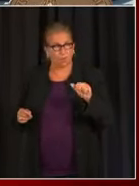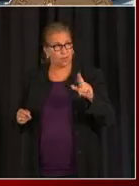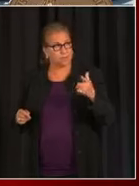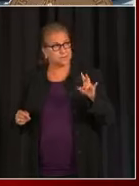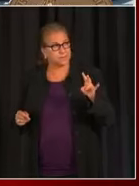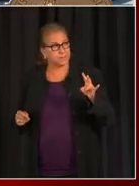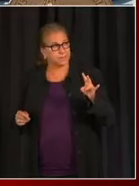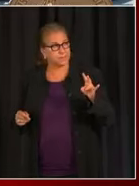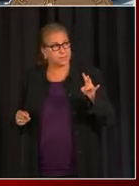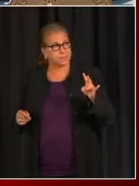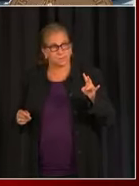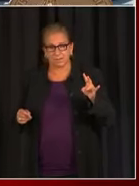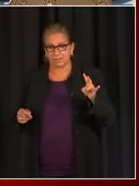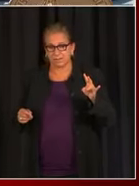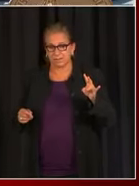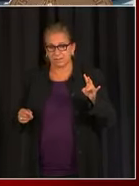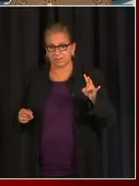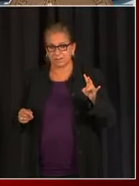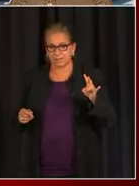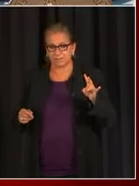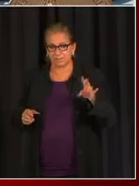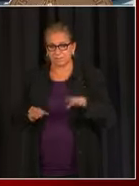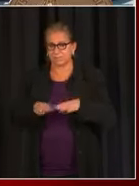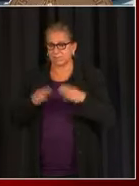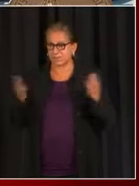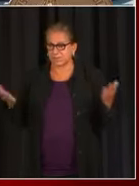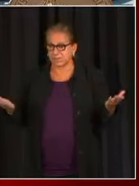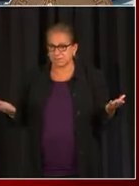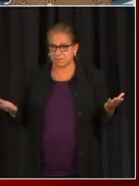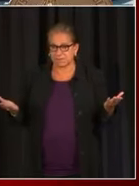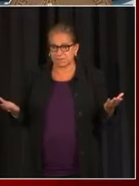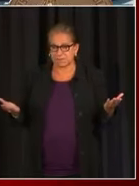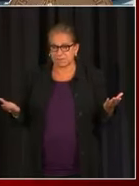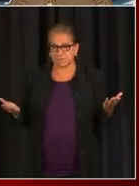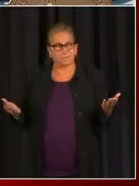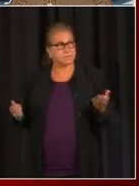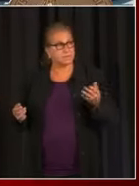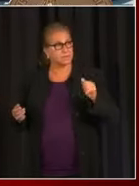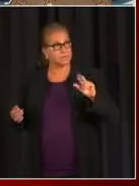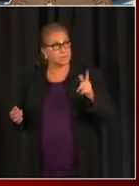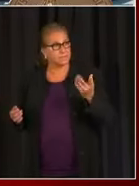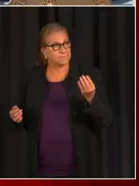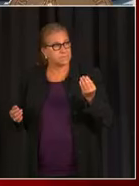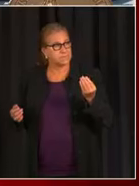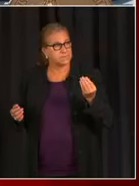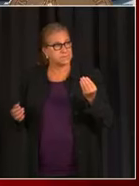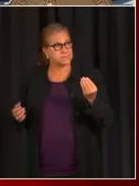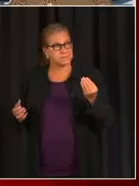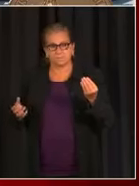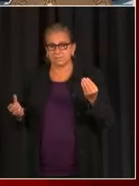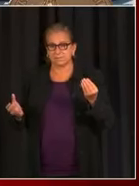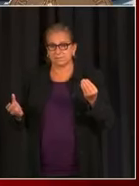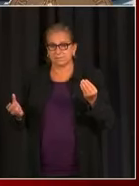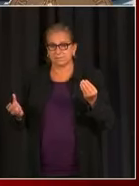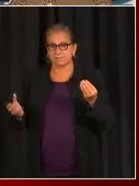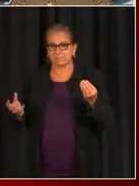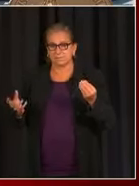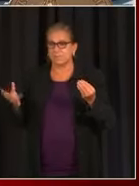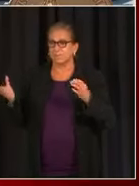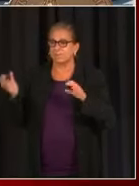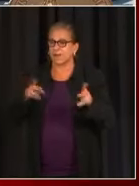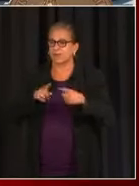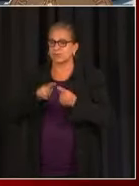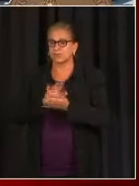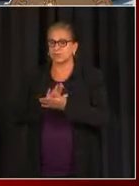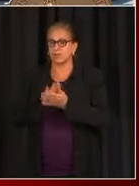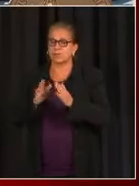sites open. On August the 14th, we'll host the back to school community event. August the 20th is